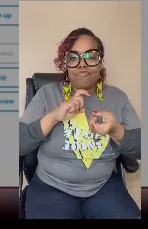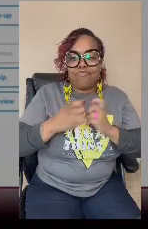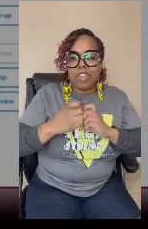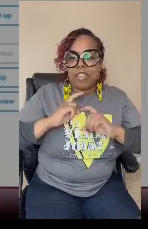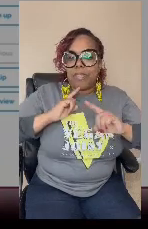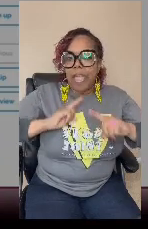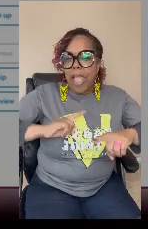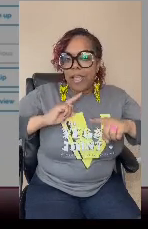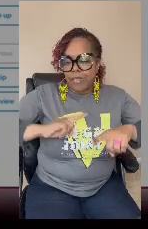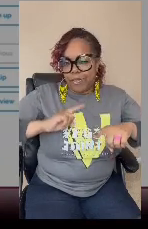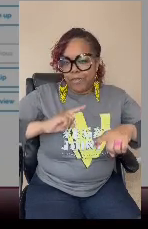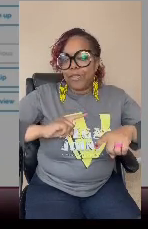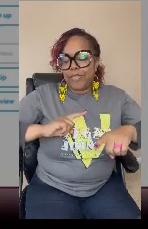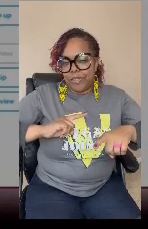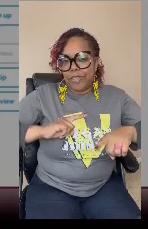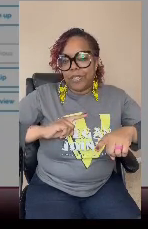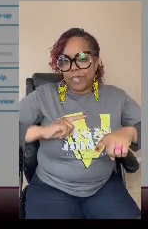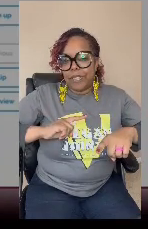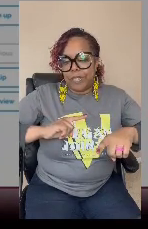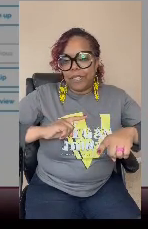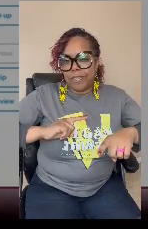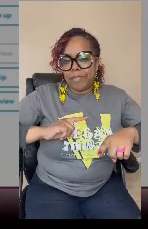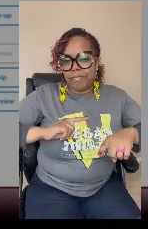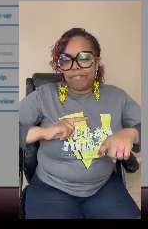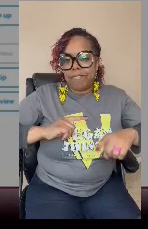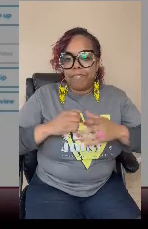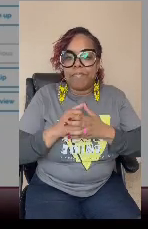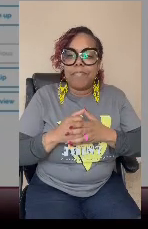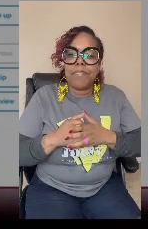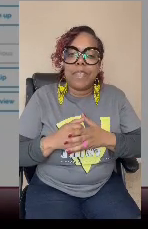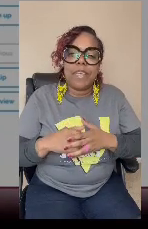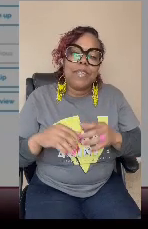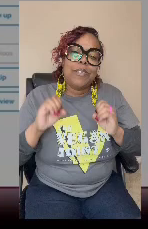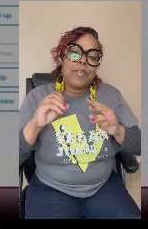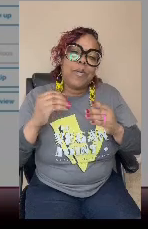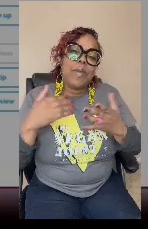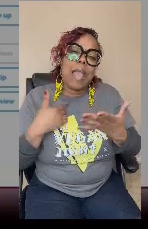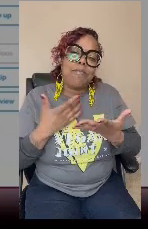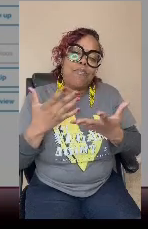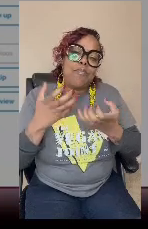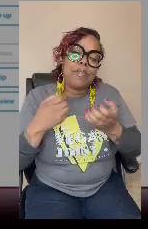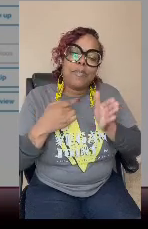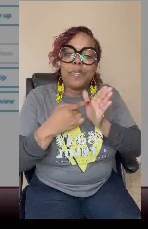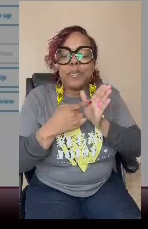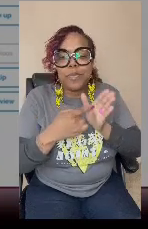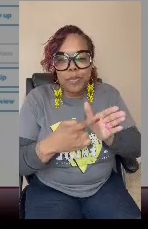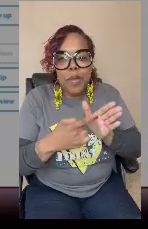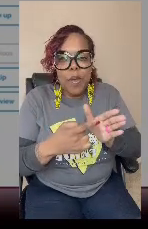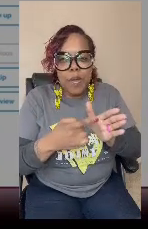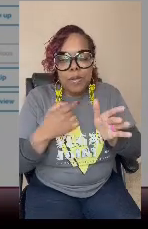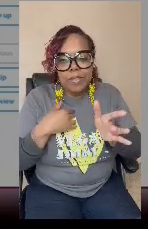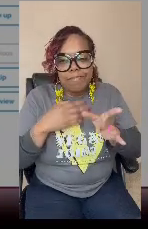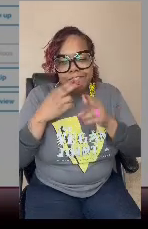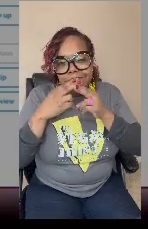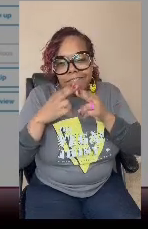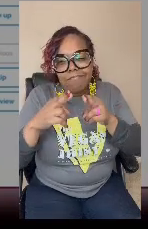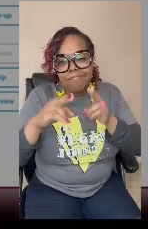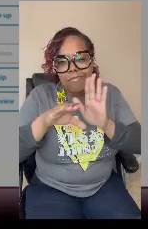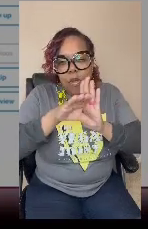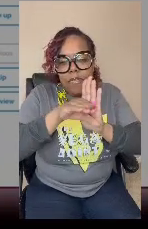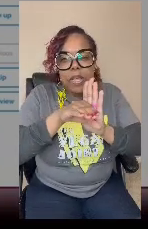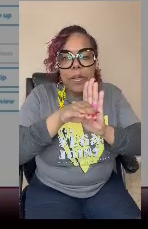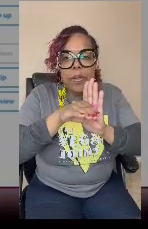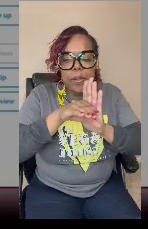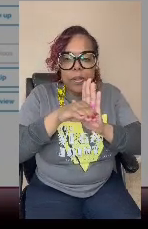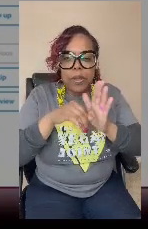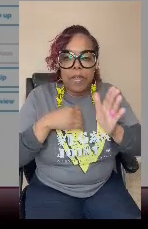before proceeding on. So I just wanted to get on just to show a brief preview of